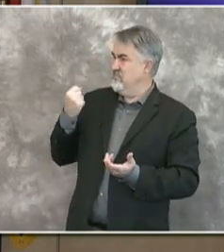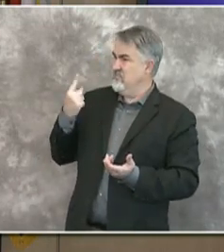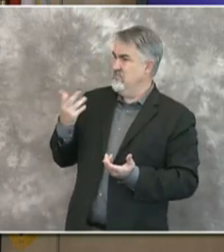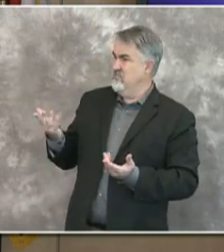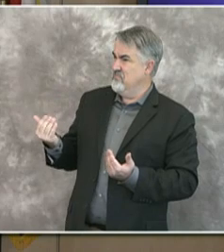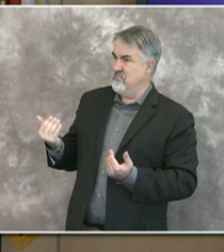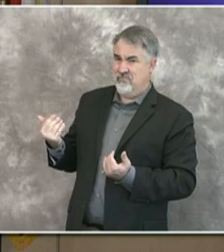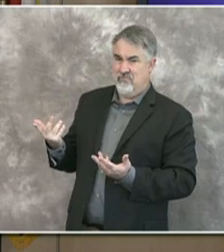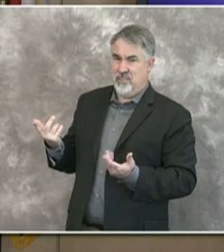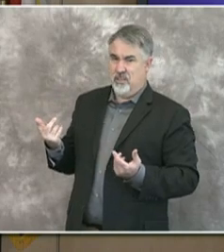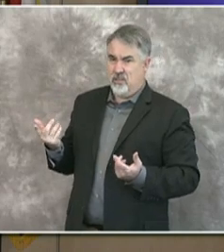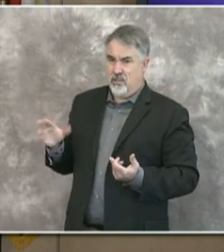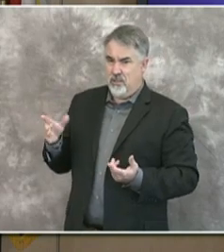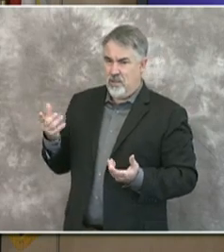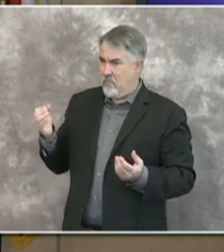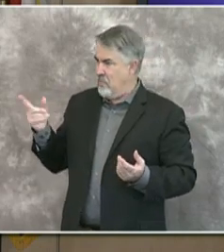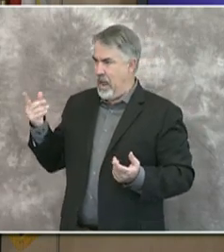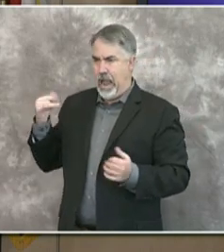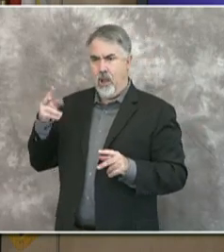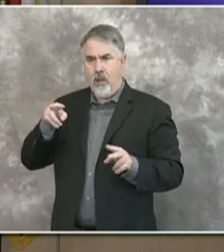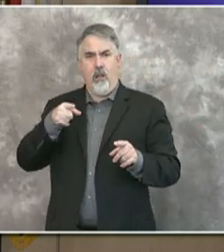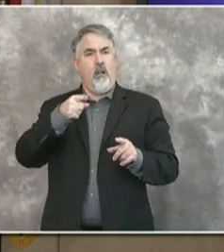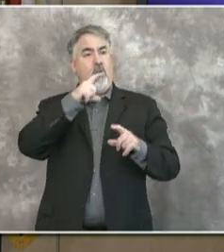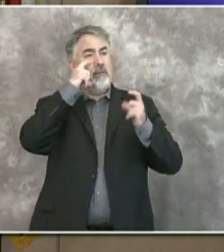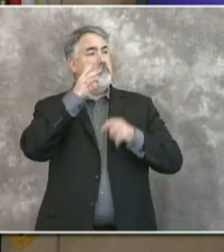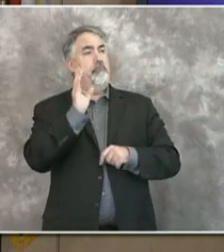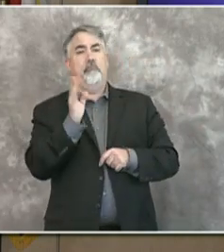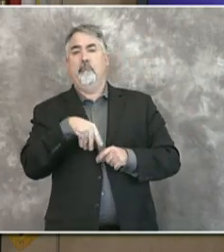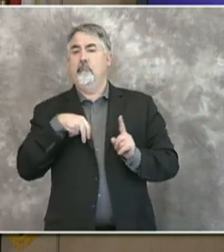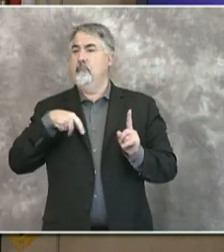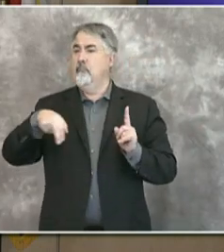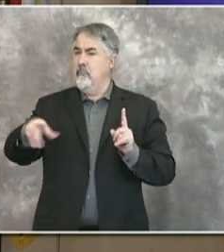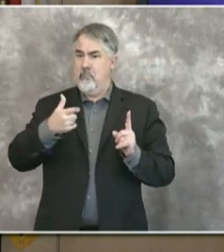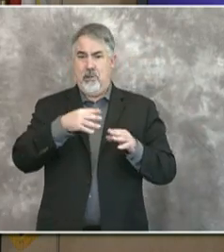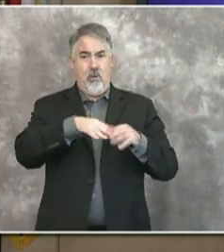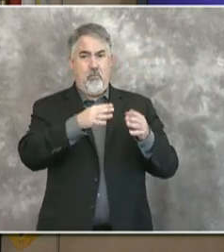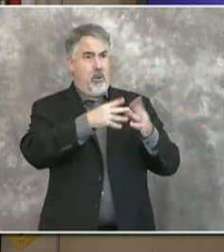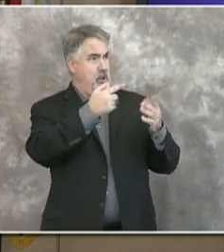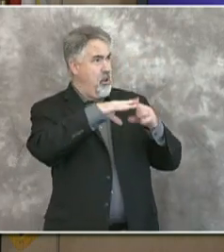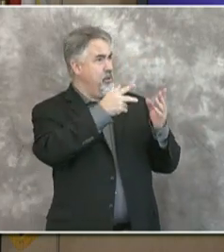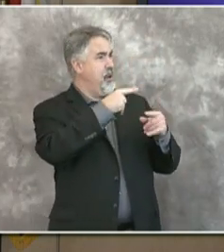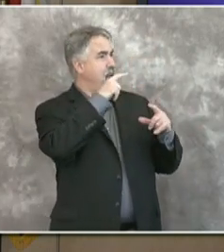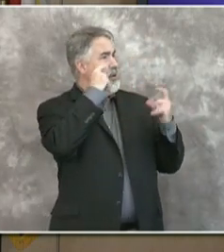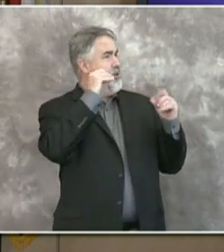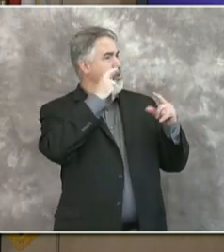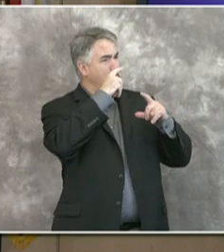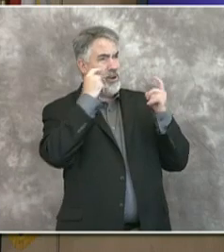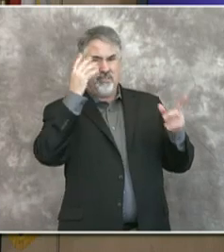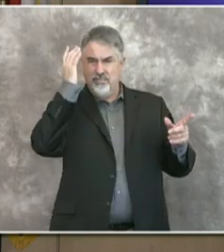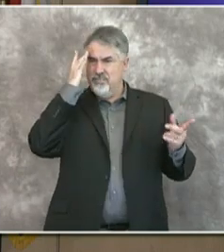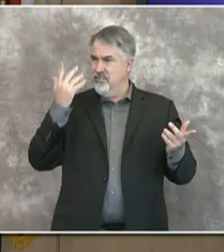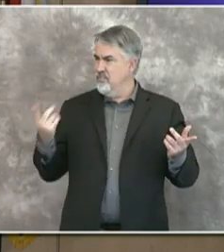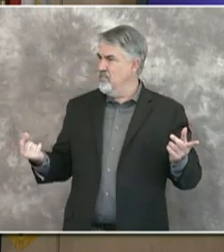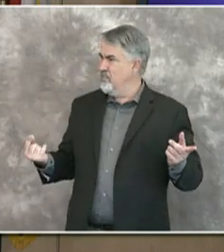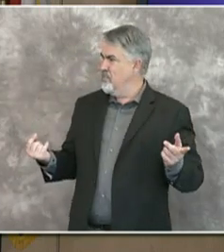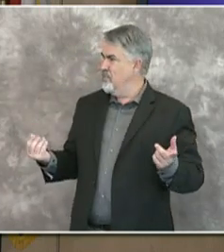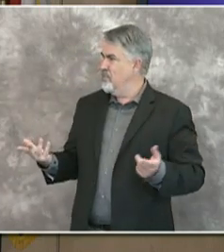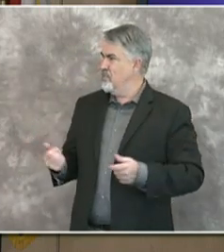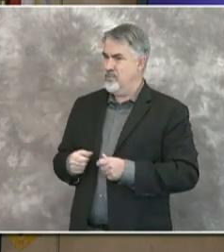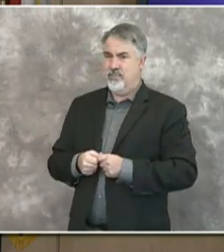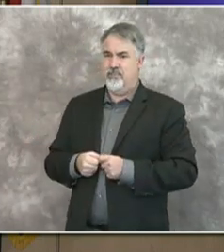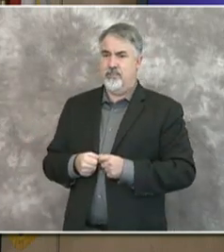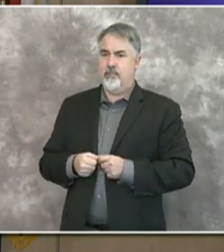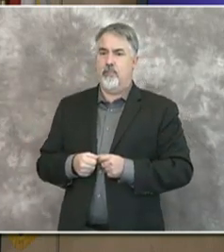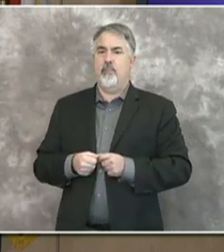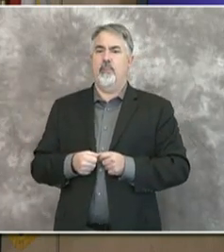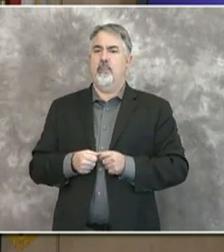I think Dr. Wooten's going to respond. We, again, hope everybody will comply with the requirement to have face